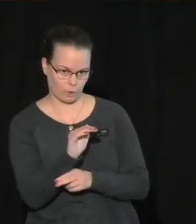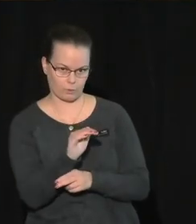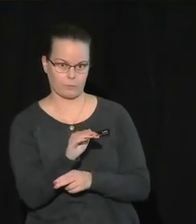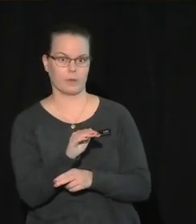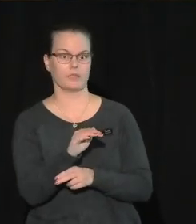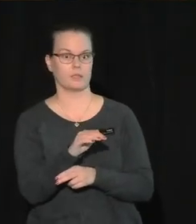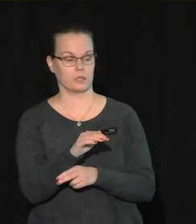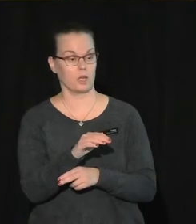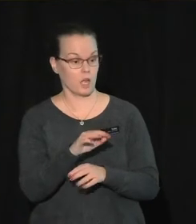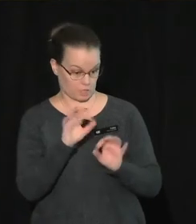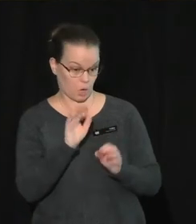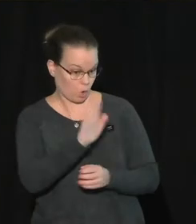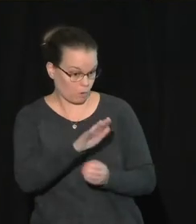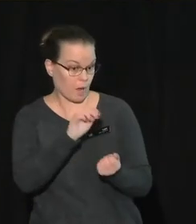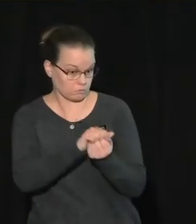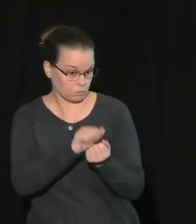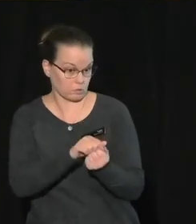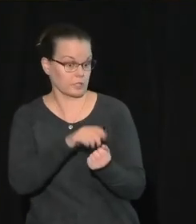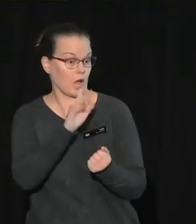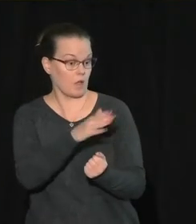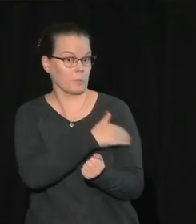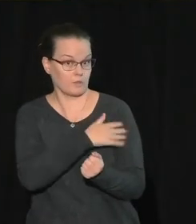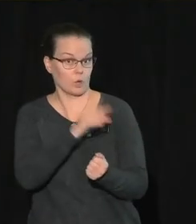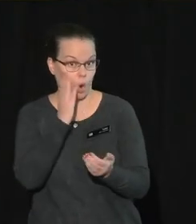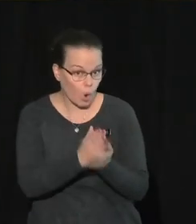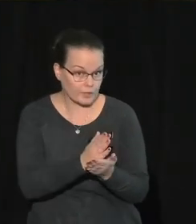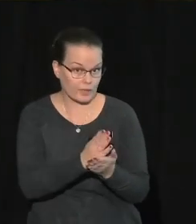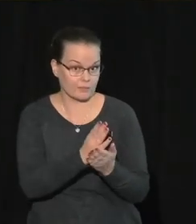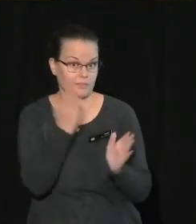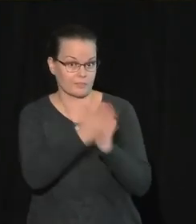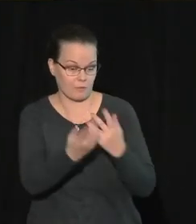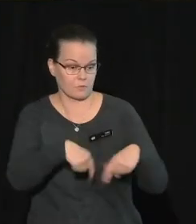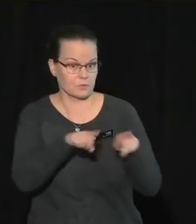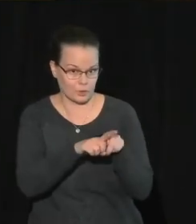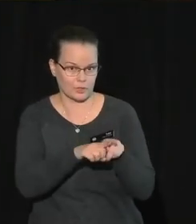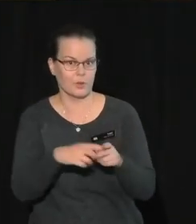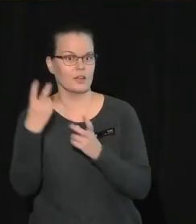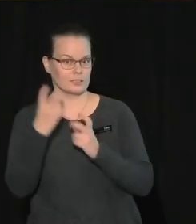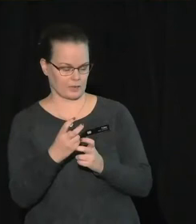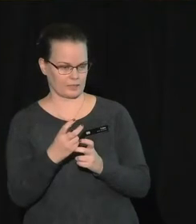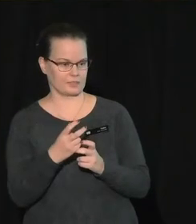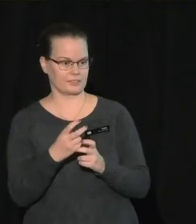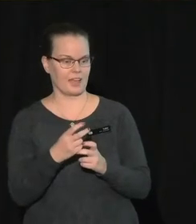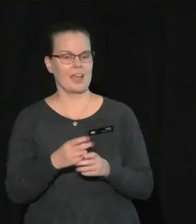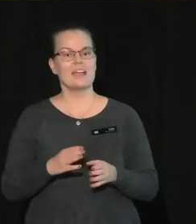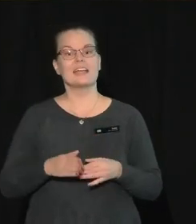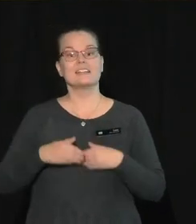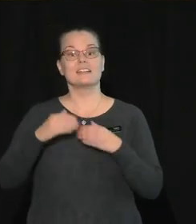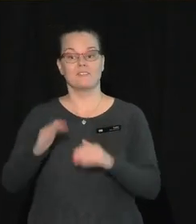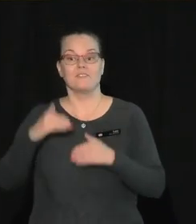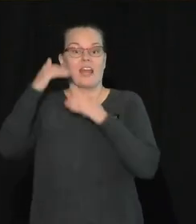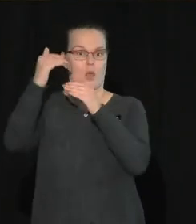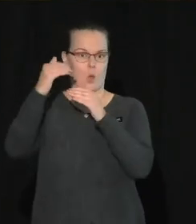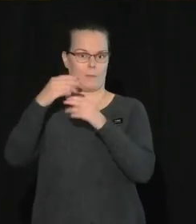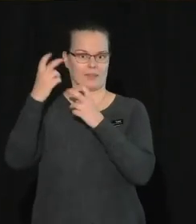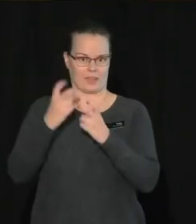that will check if those declarations are correct and will check the compliance of the products of the services. But finally,